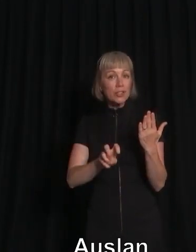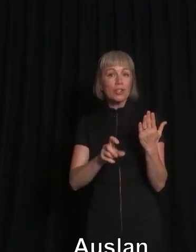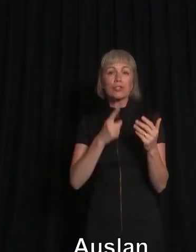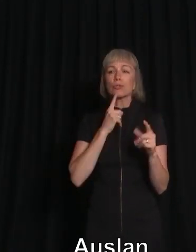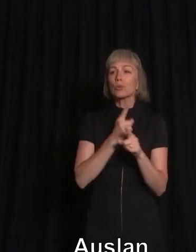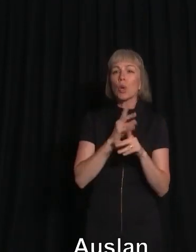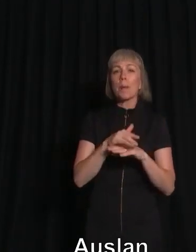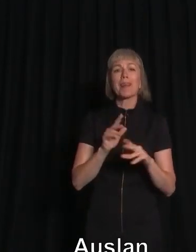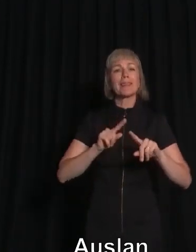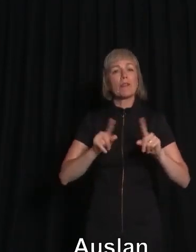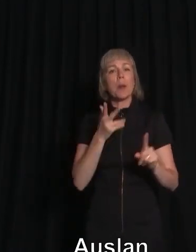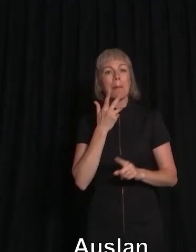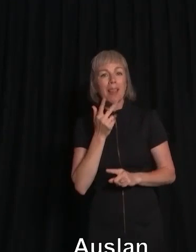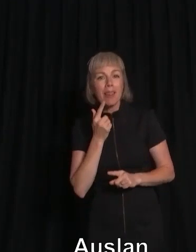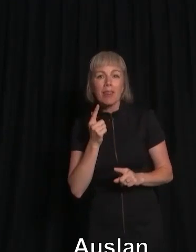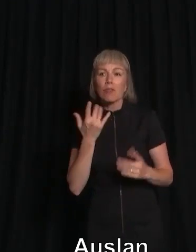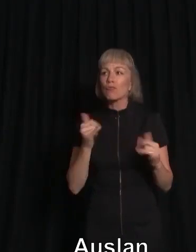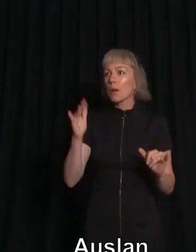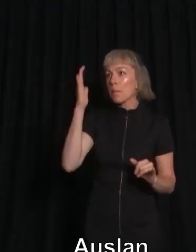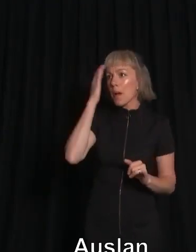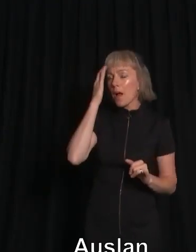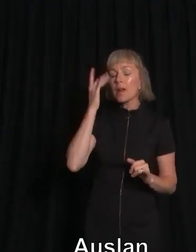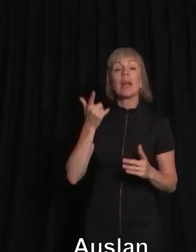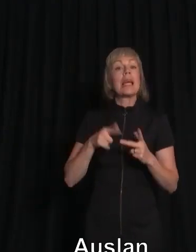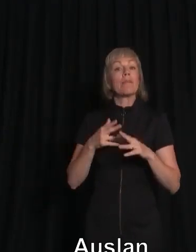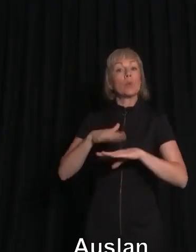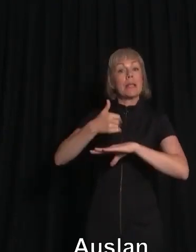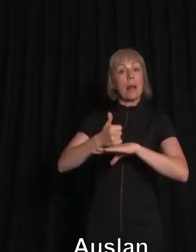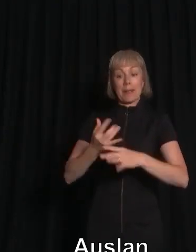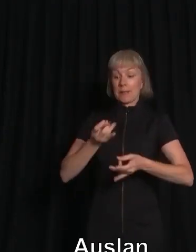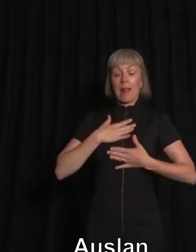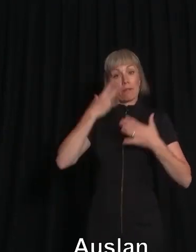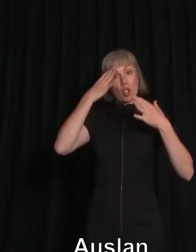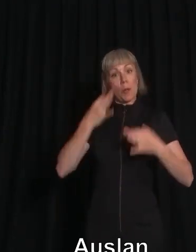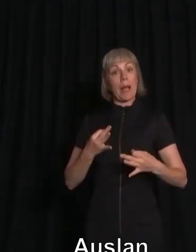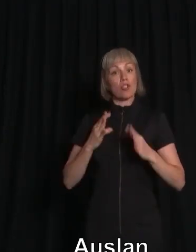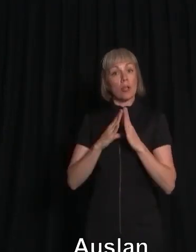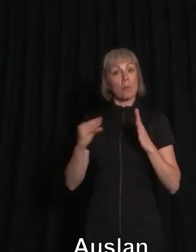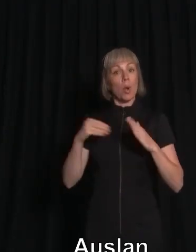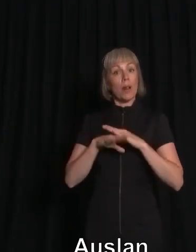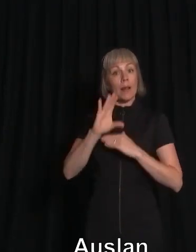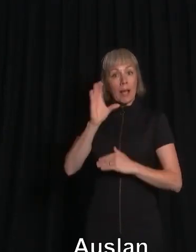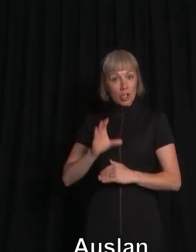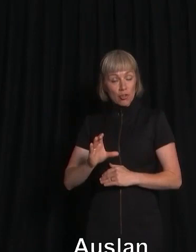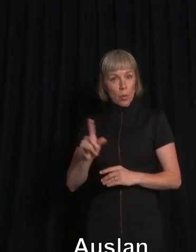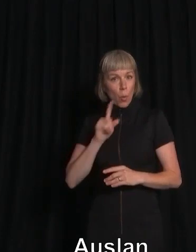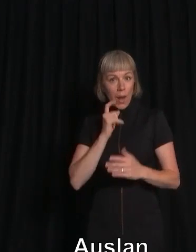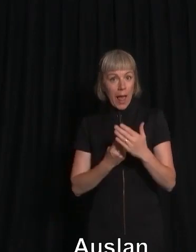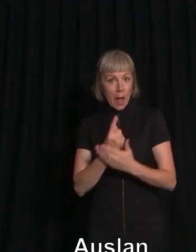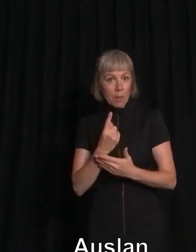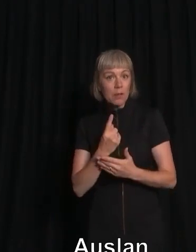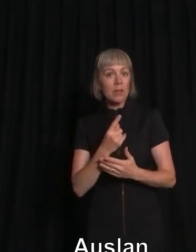what happens when there is a self-determination model in a country, and the myths around